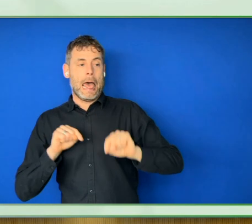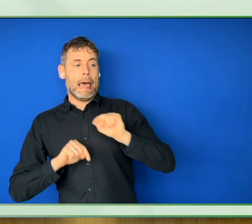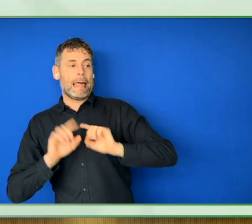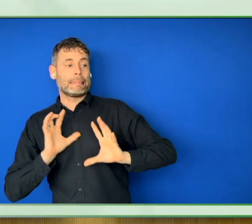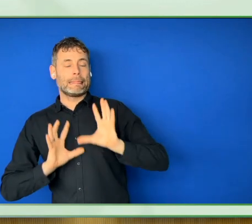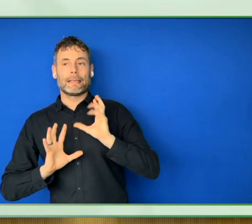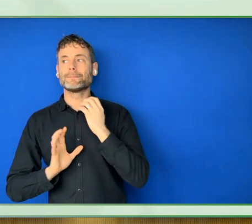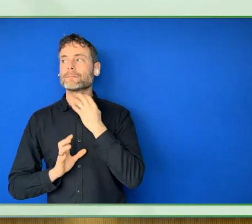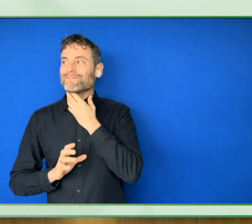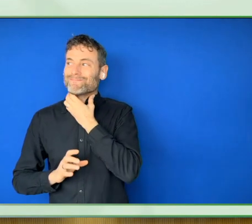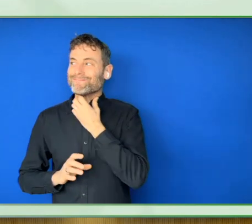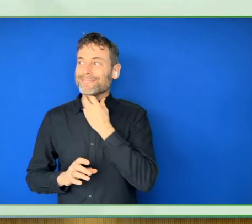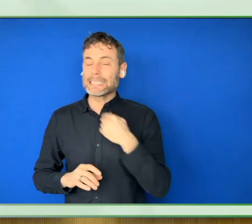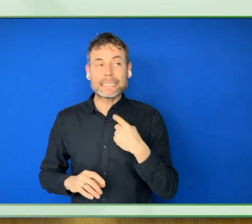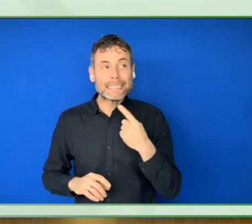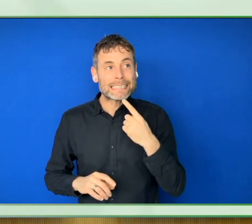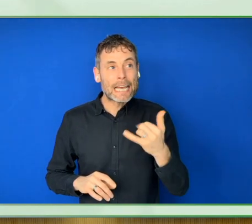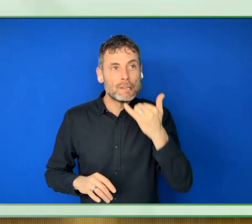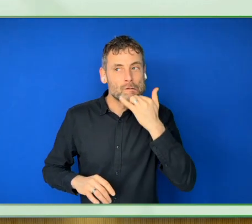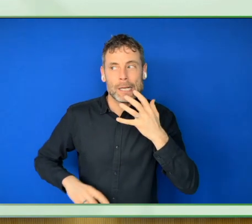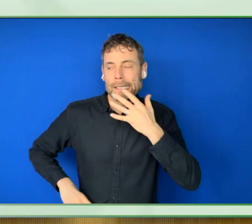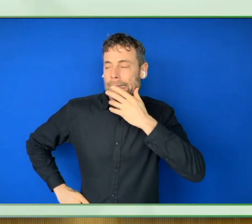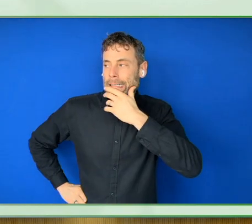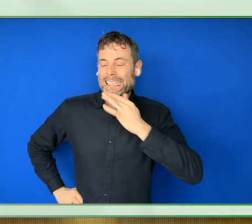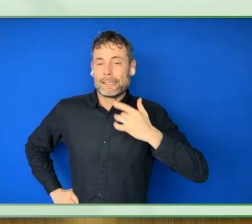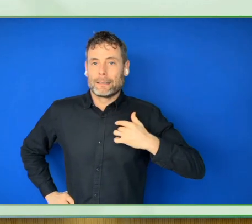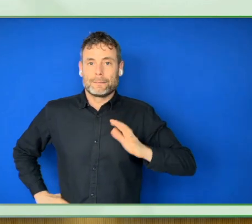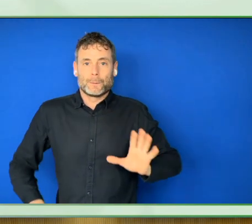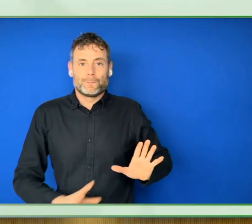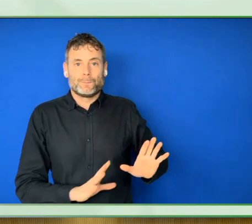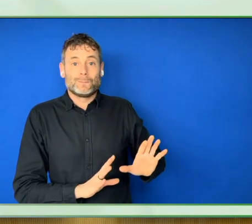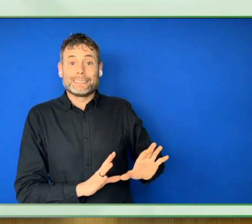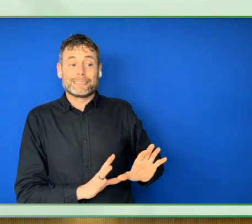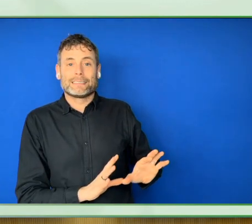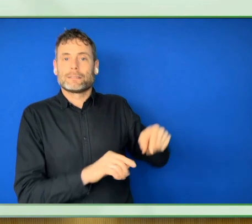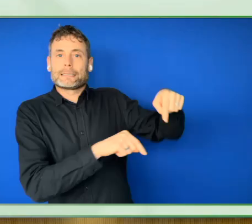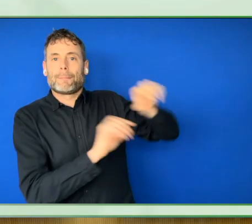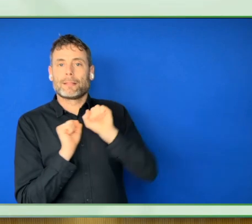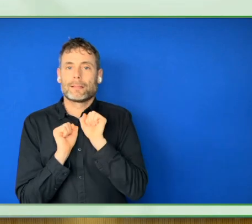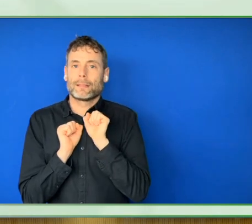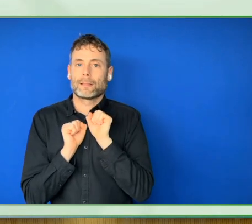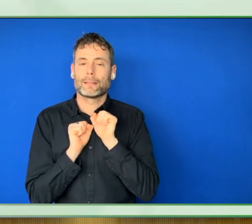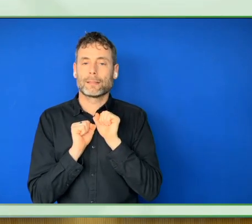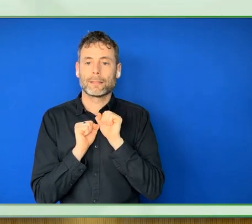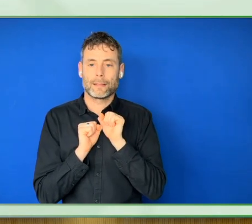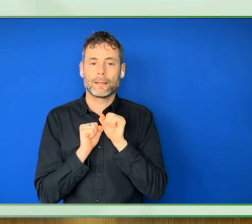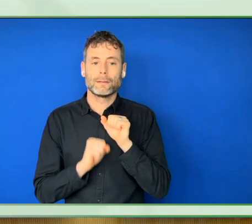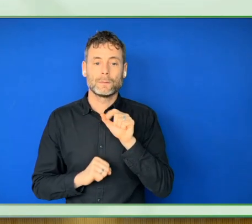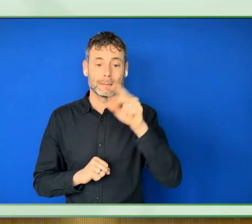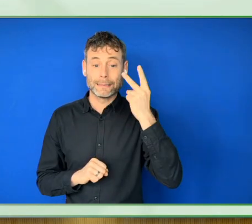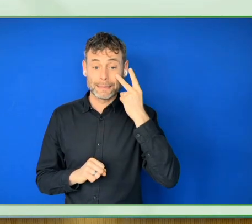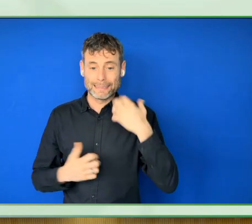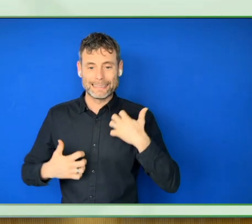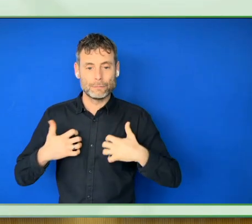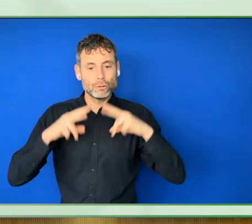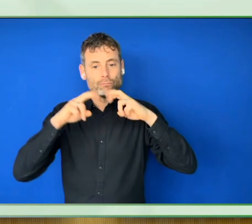But the stigma is real, and it's cross-cultural. Google did some really interesting research in Africa trying to understand